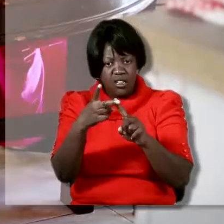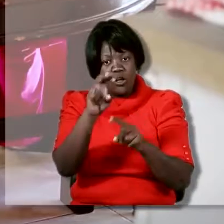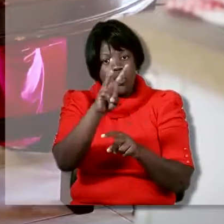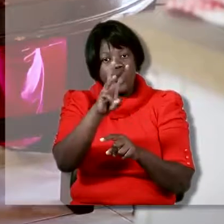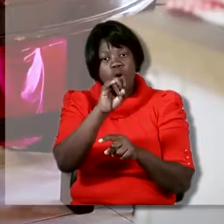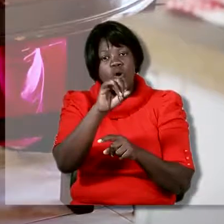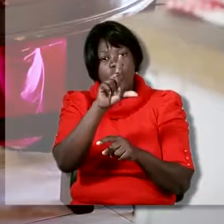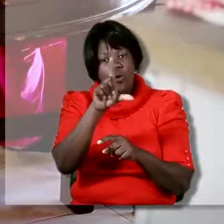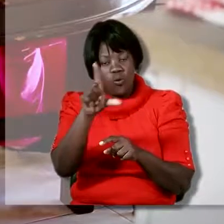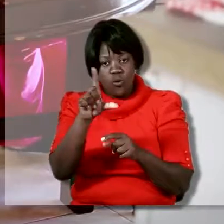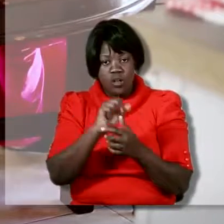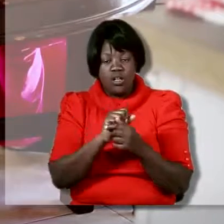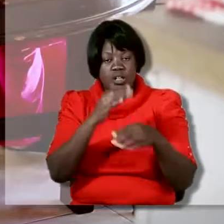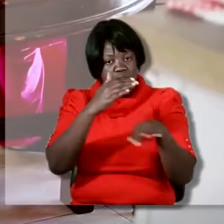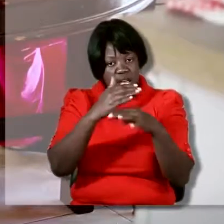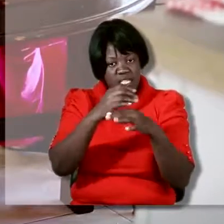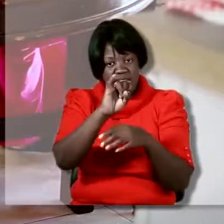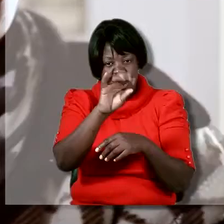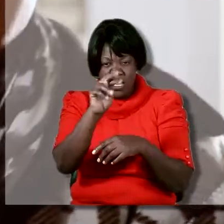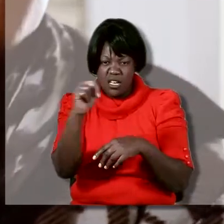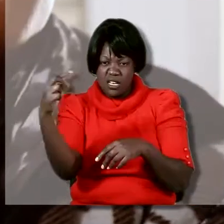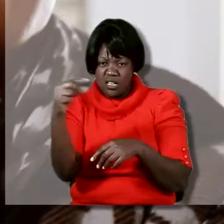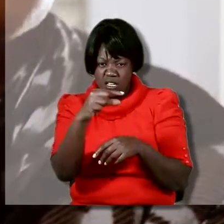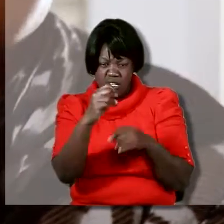the end of the verb in the sentence.